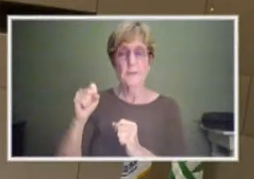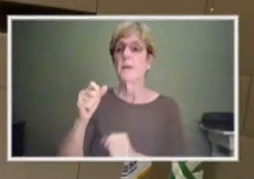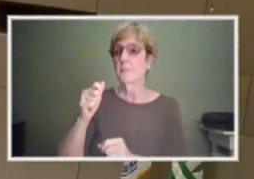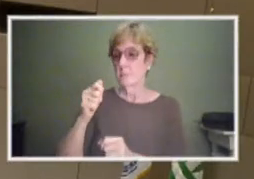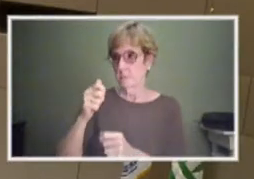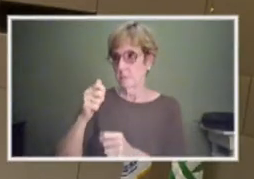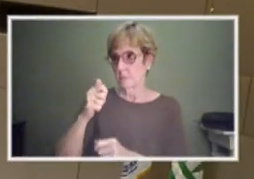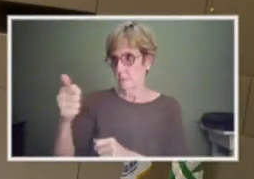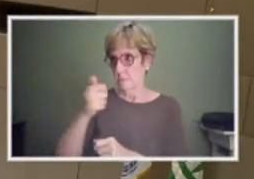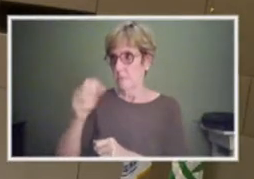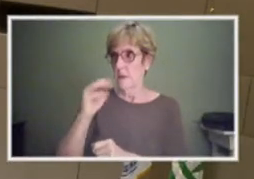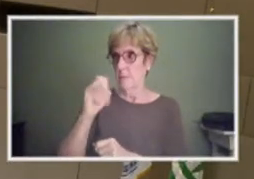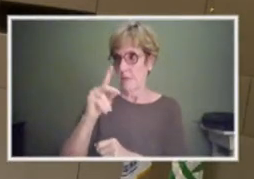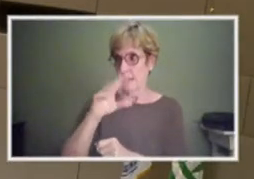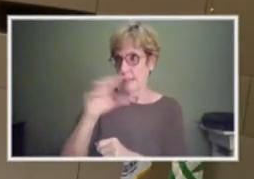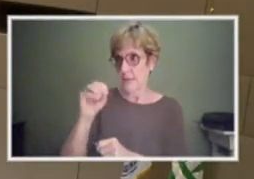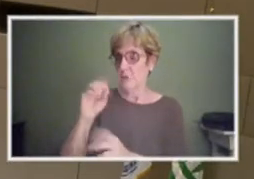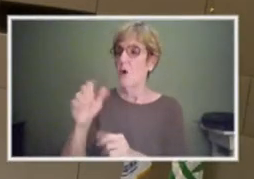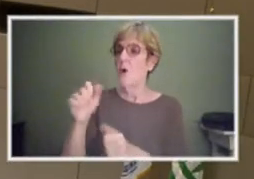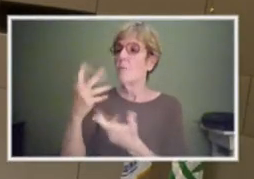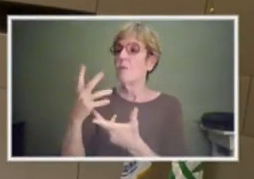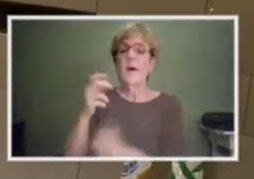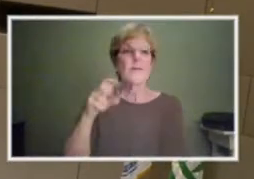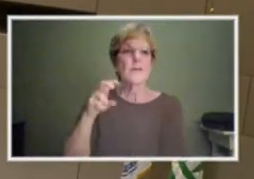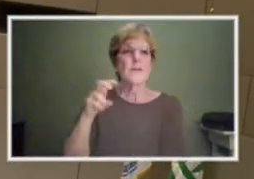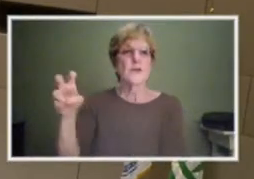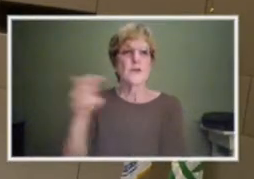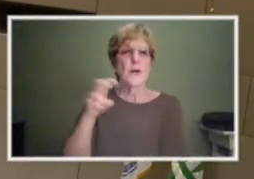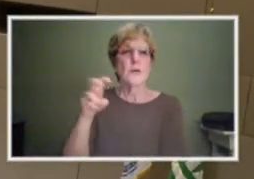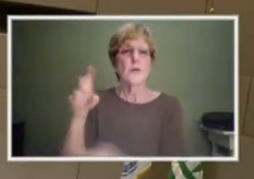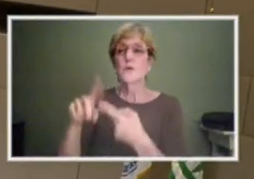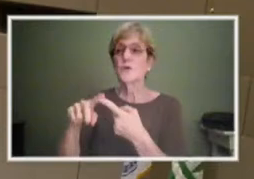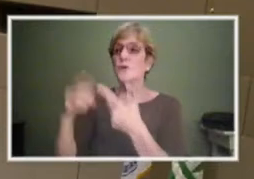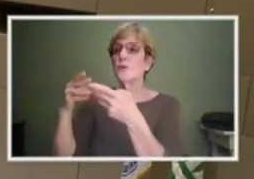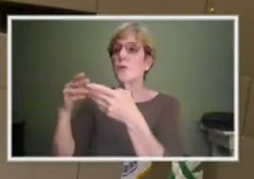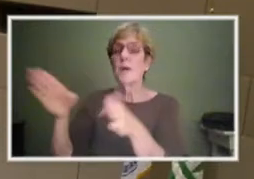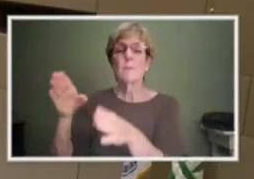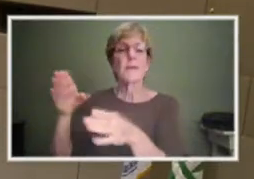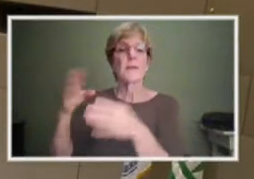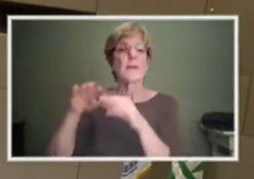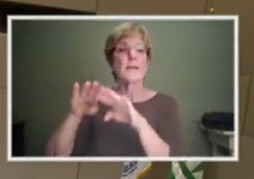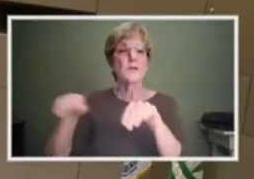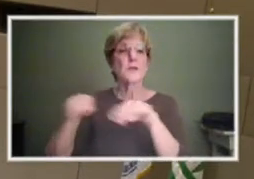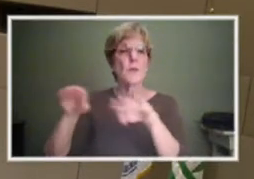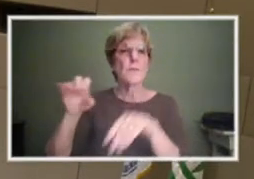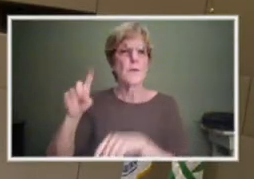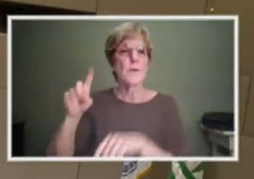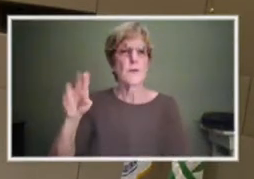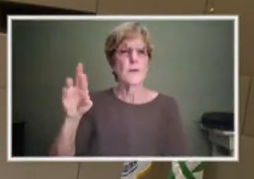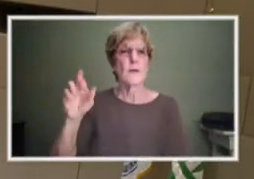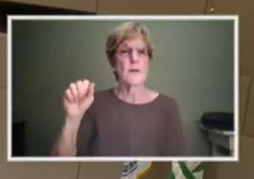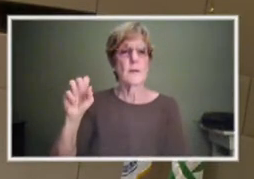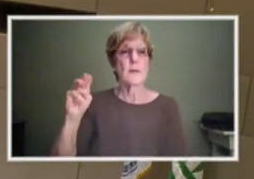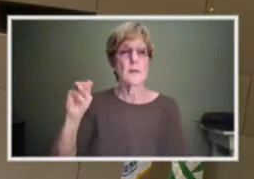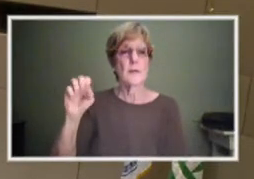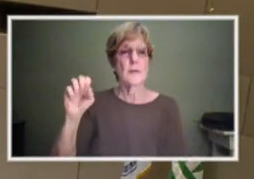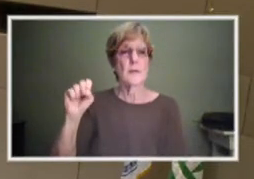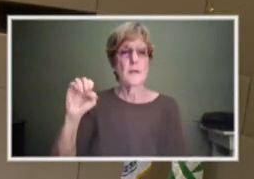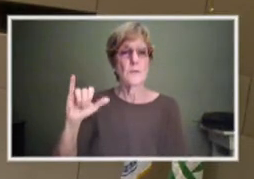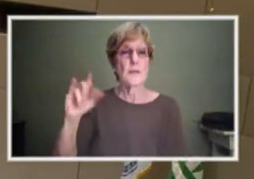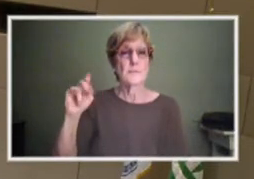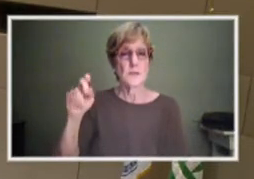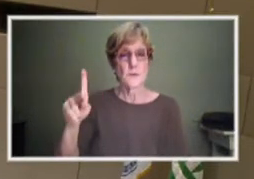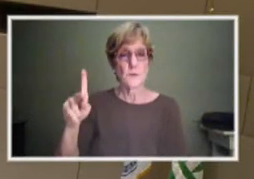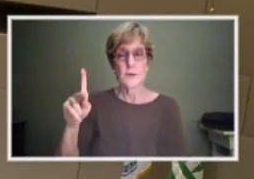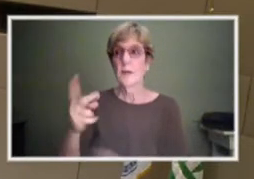Mecklenburg County to provide shuttle service to the public swimming beach at Ramsey Creek Park, and authorize the city manager to renew the agreement